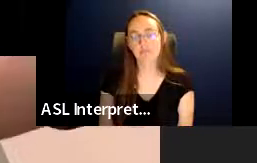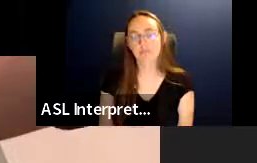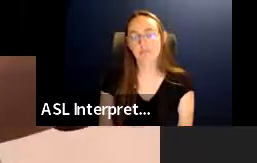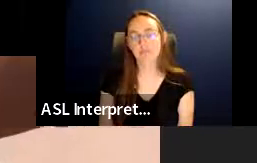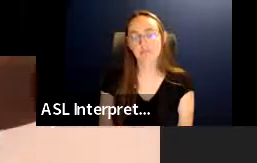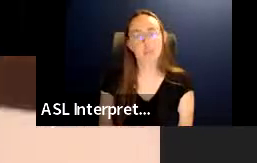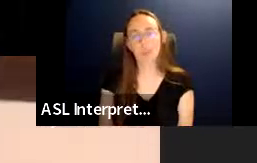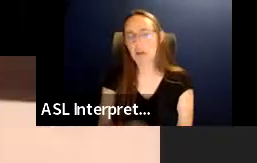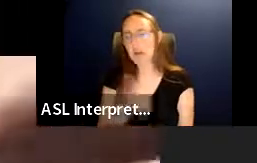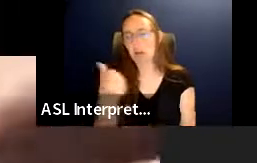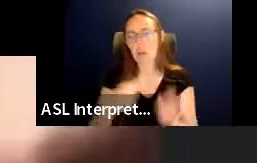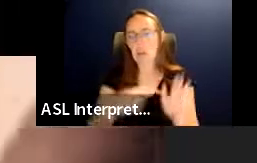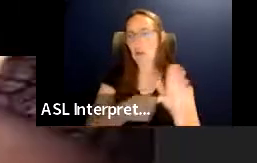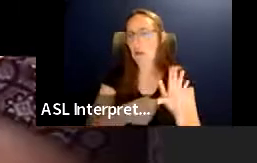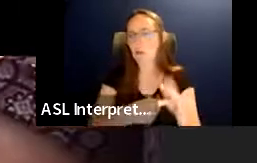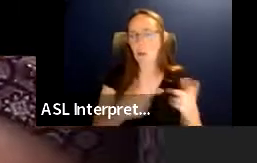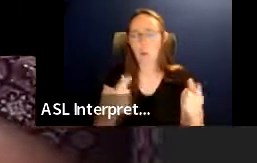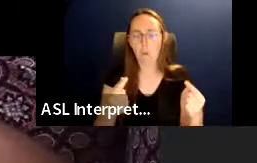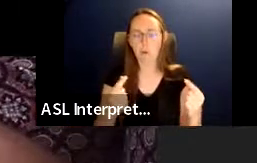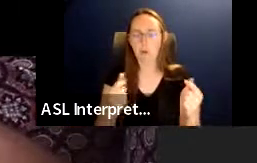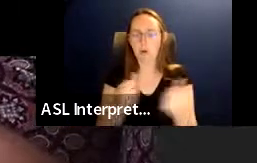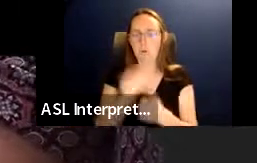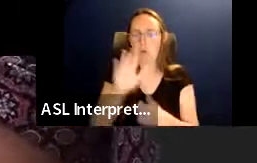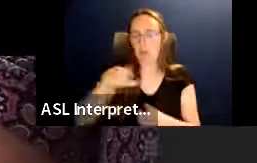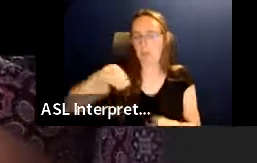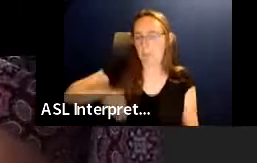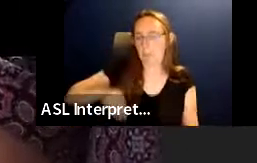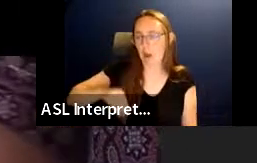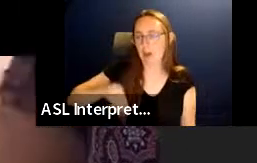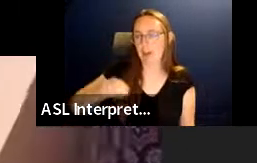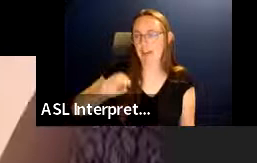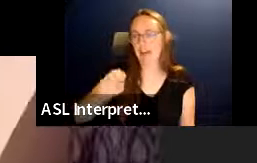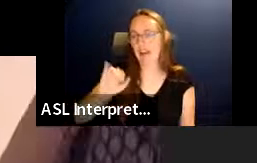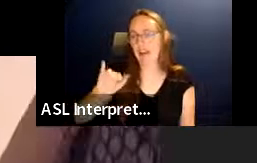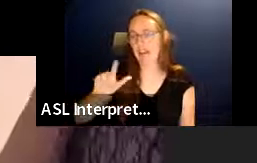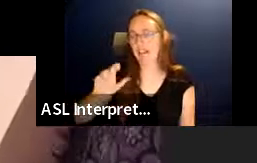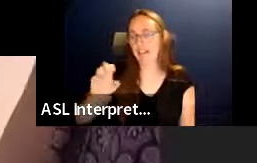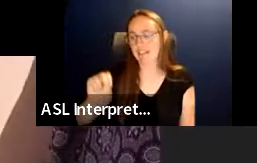do with your pocket Eileen.